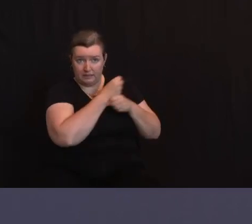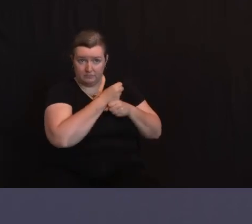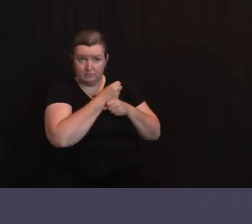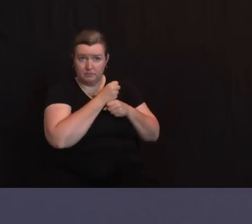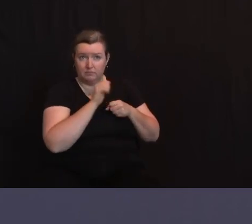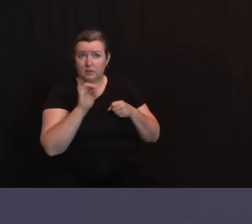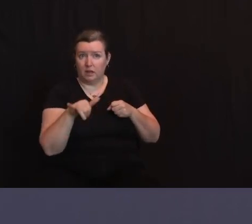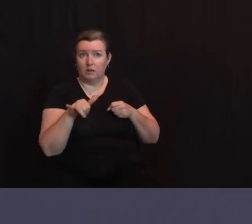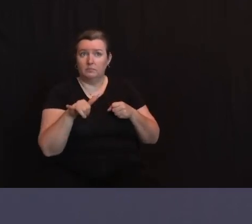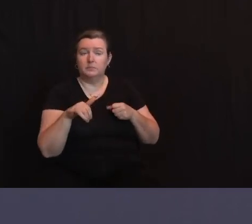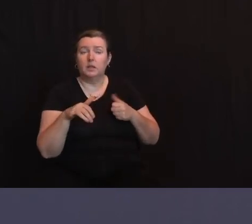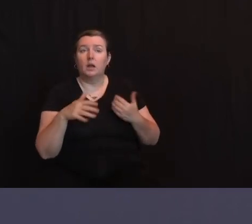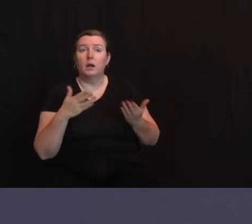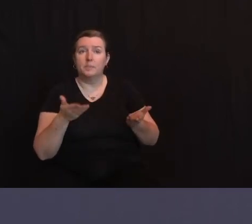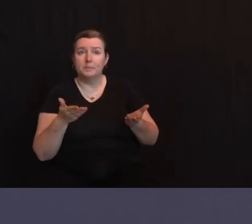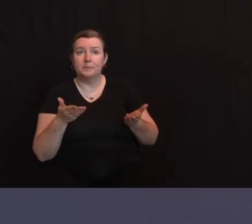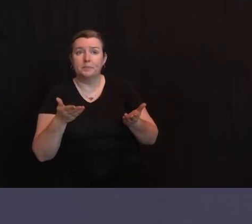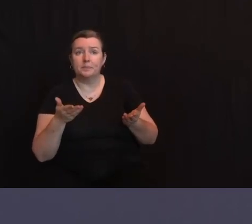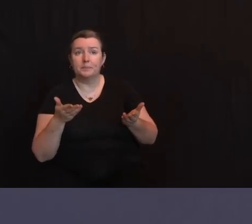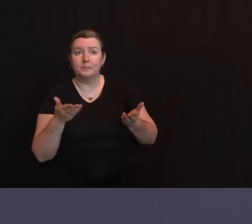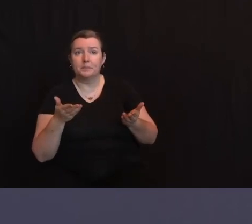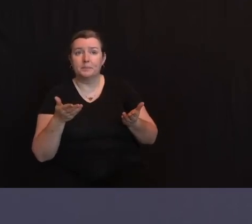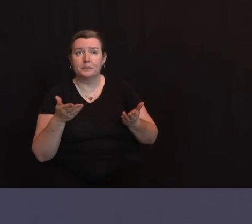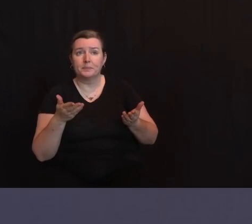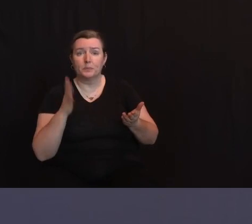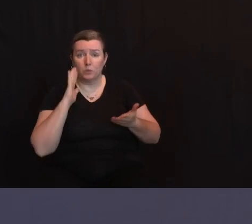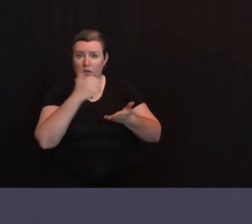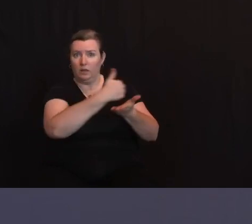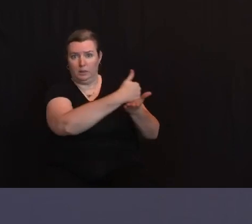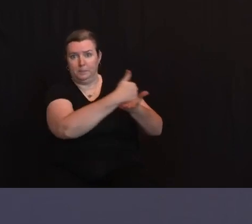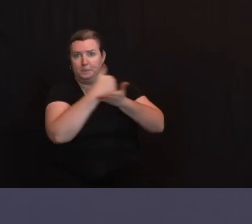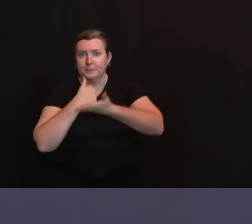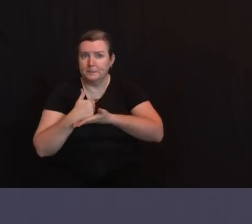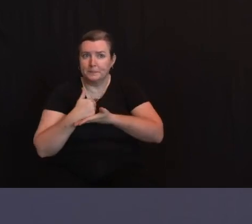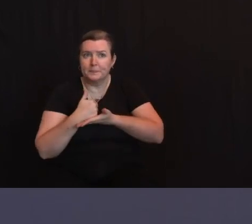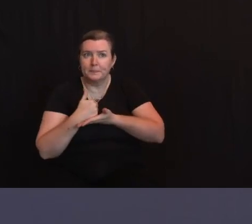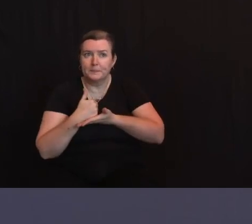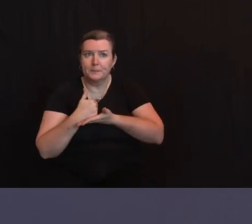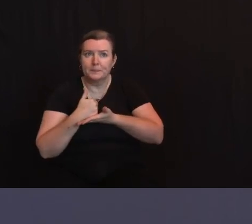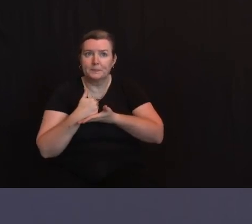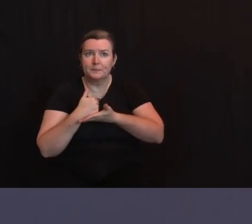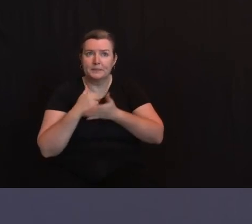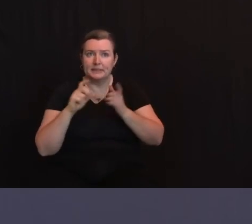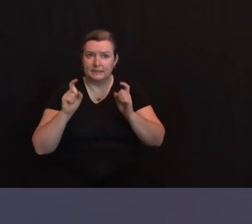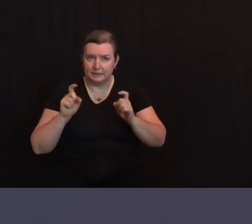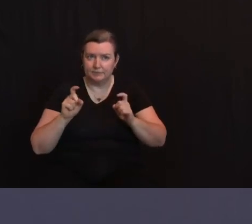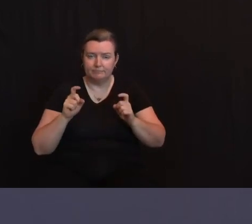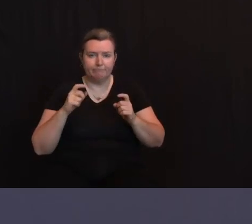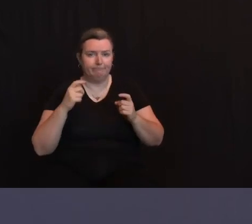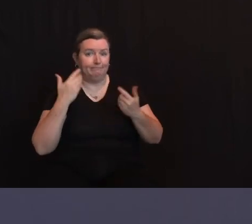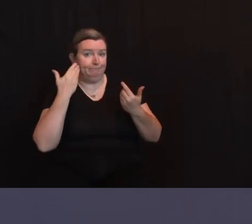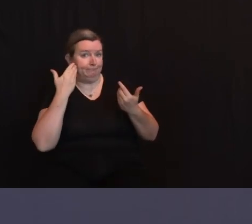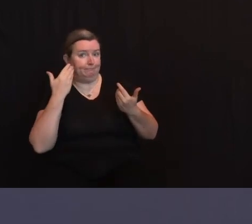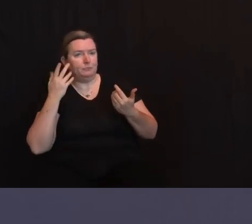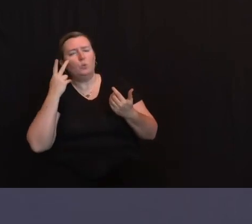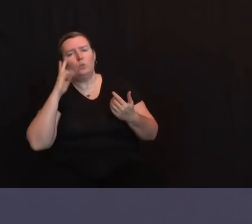to be determined, in terms of how immediately helpful it is in terms of the actual nature of the tests that you get. Thank you. Good afternoon. Good